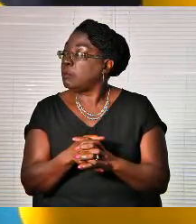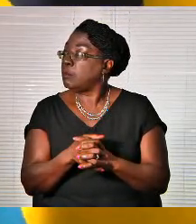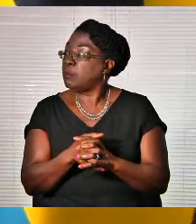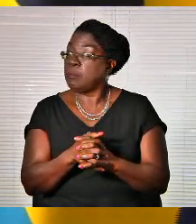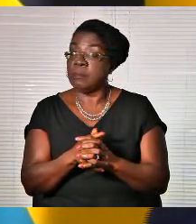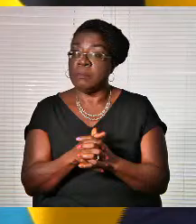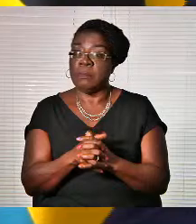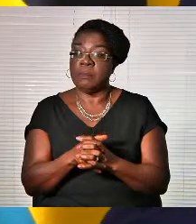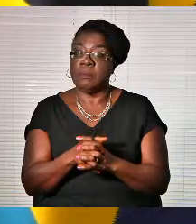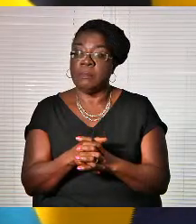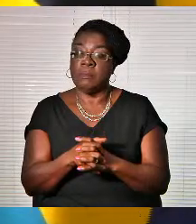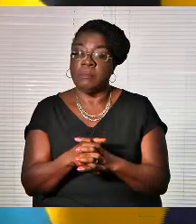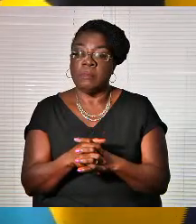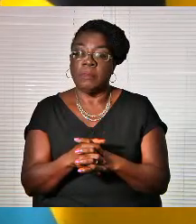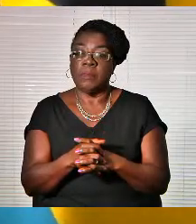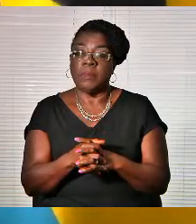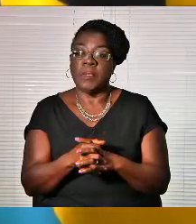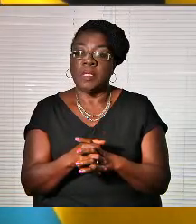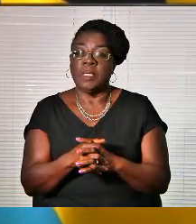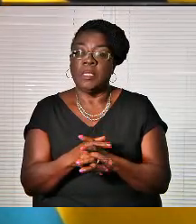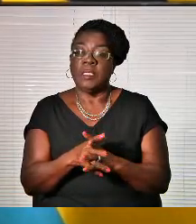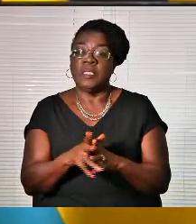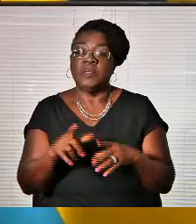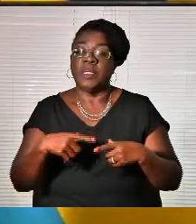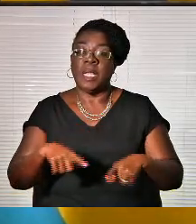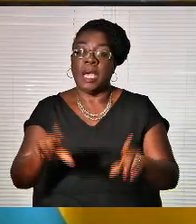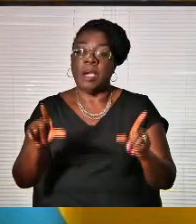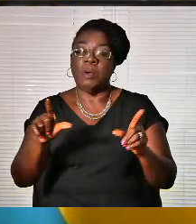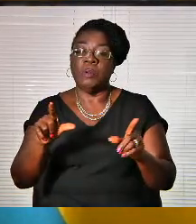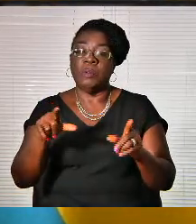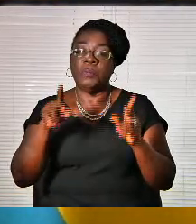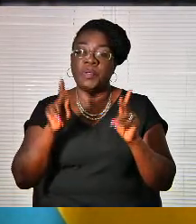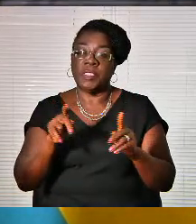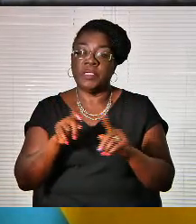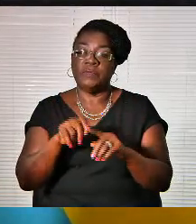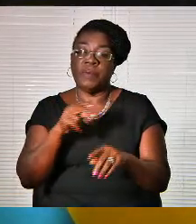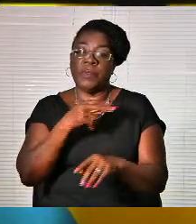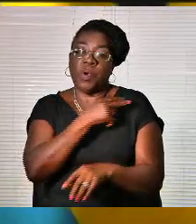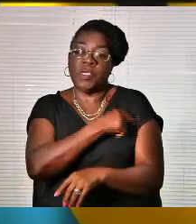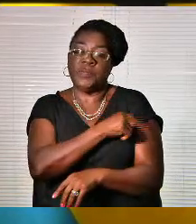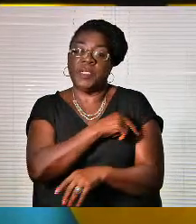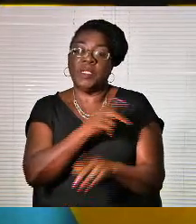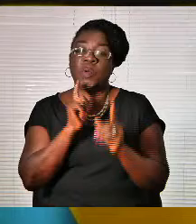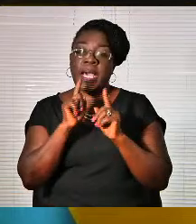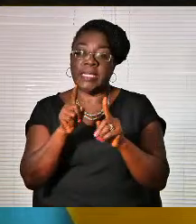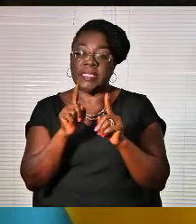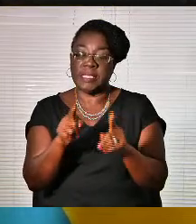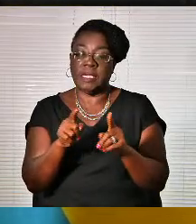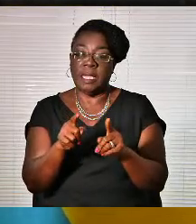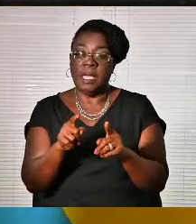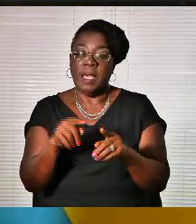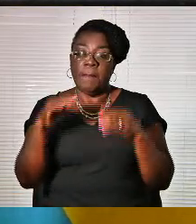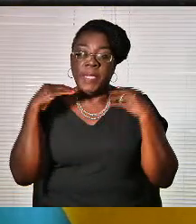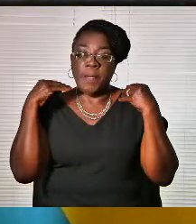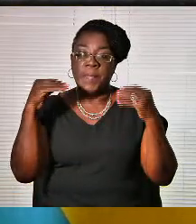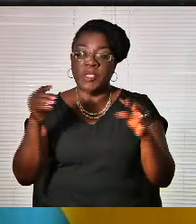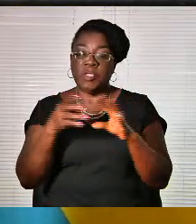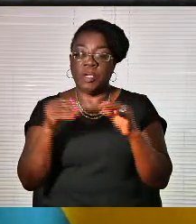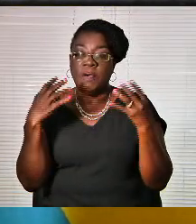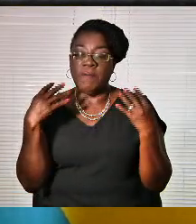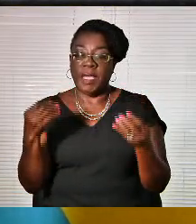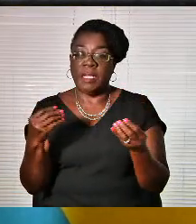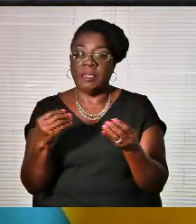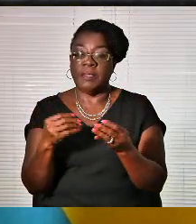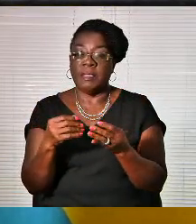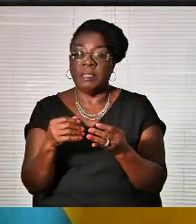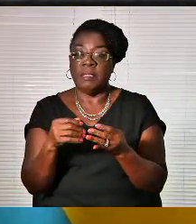I'm going to let the folks from PHA speak to it, but the Ministry of Health did put out a press